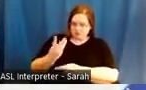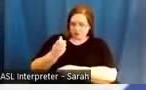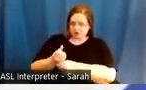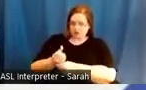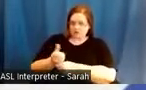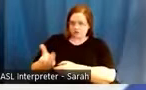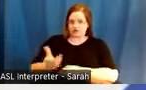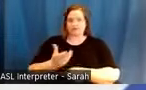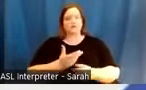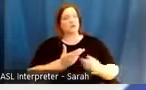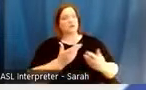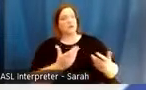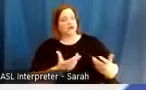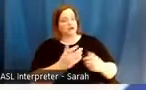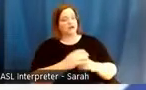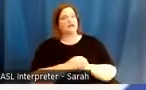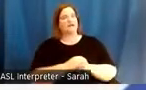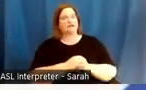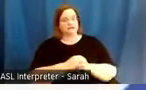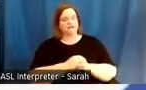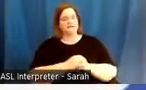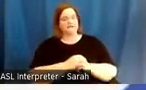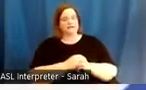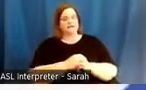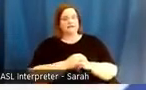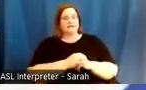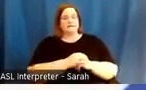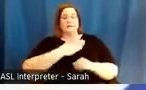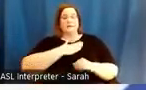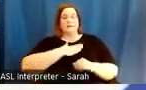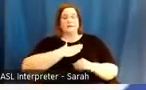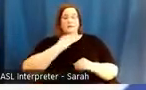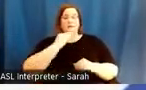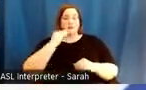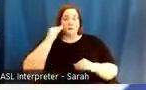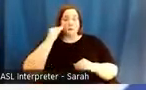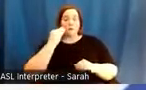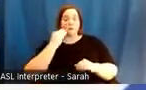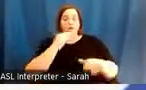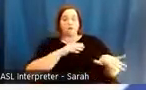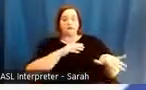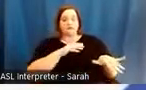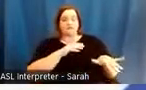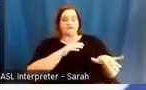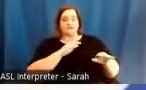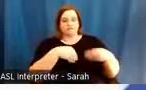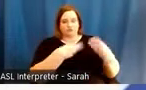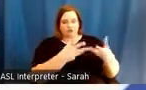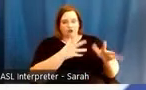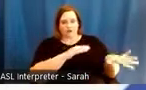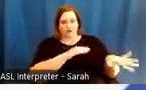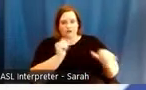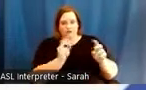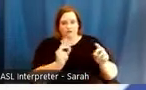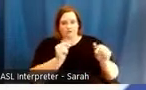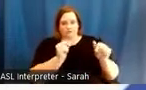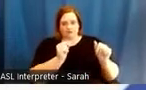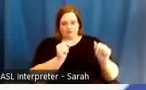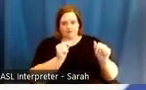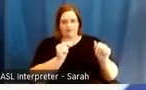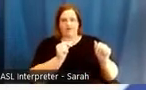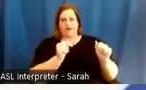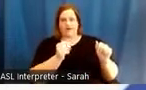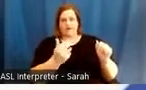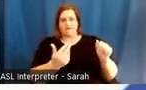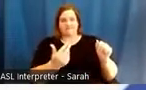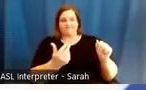Well, I had to leave my home provider suddenly, and I didn't